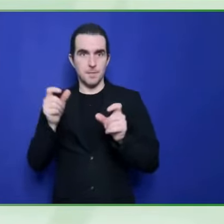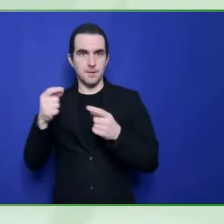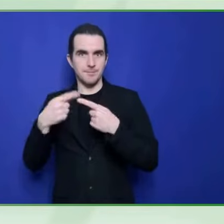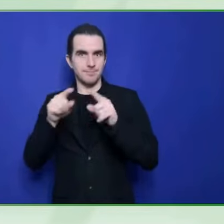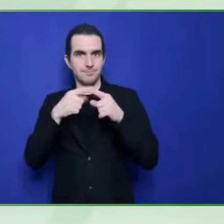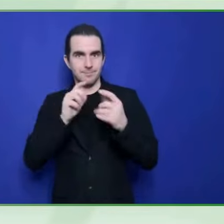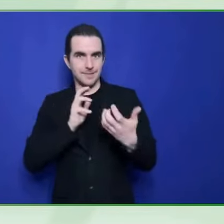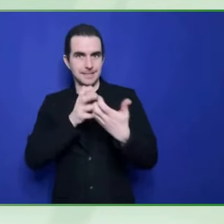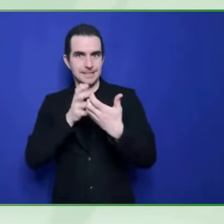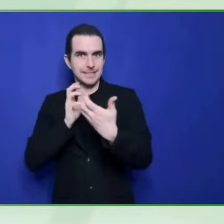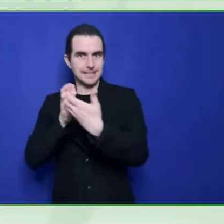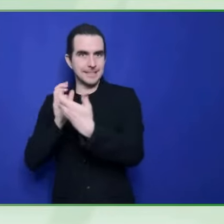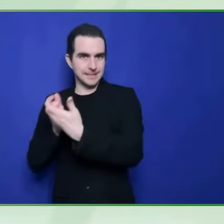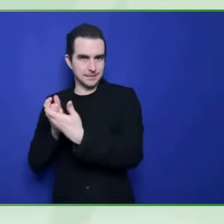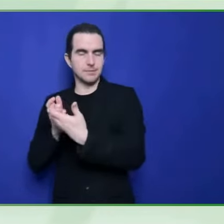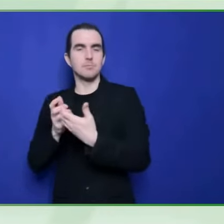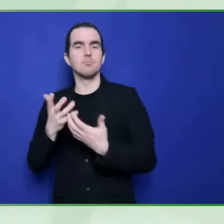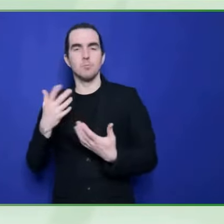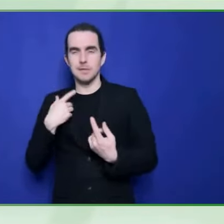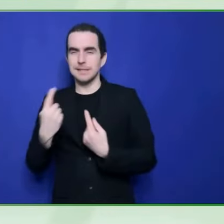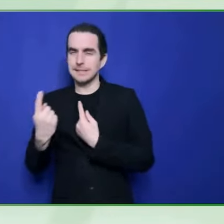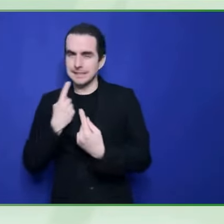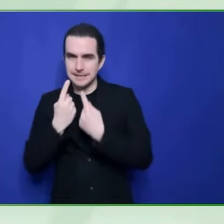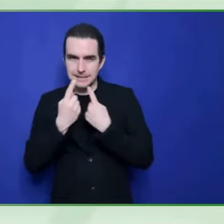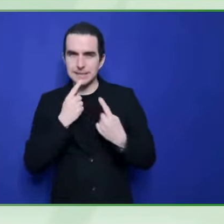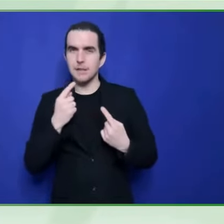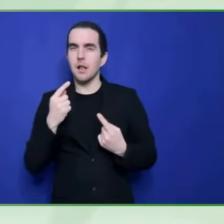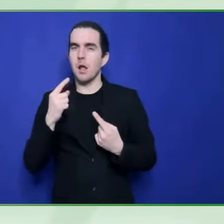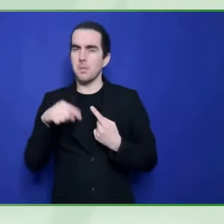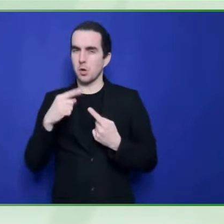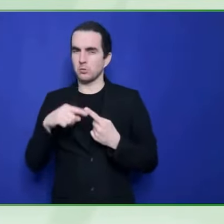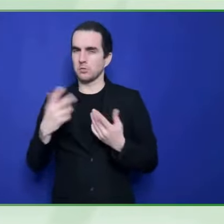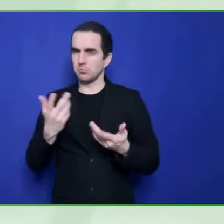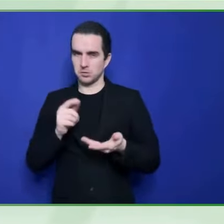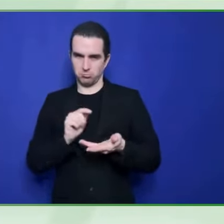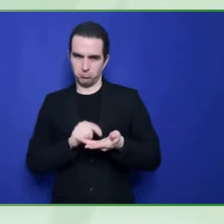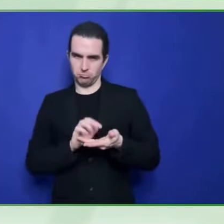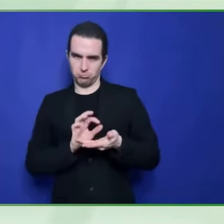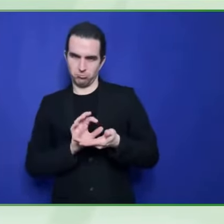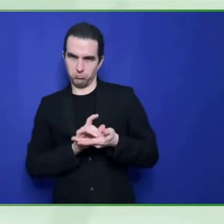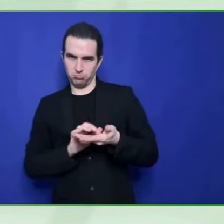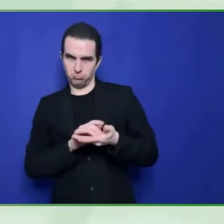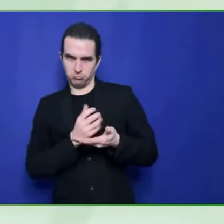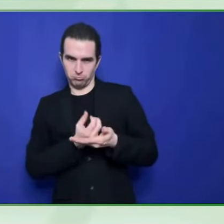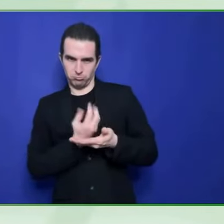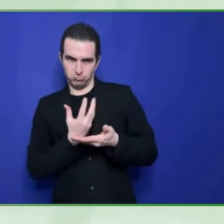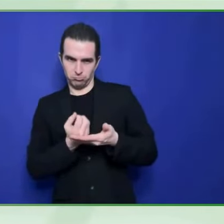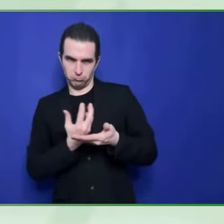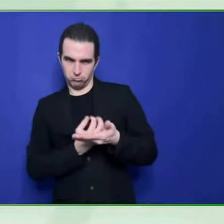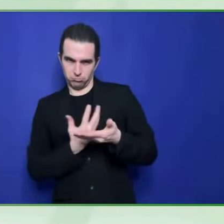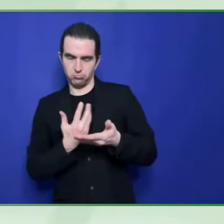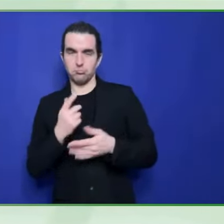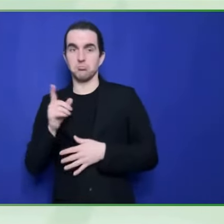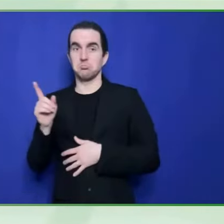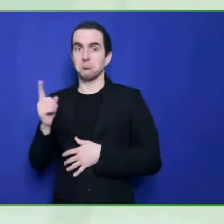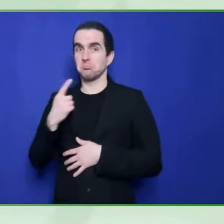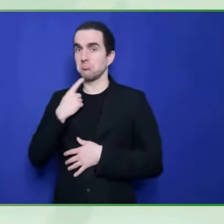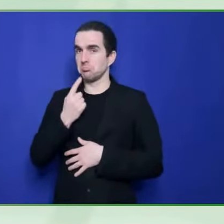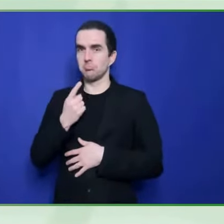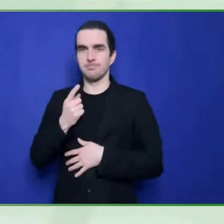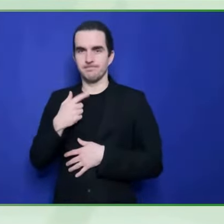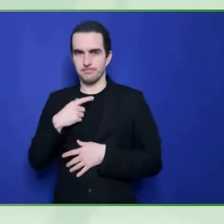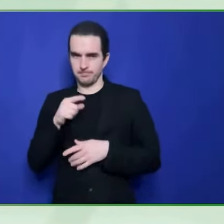can create different UIs in order to foreground what part of the data